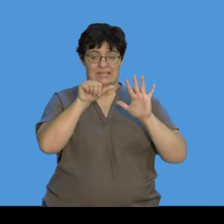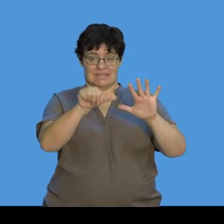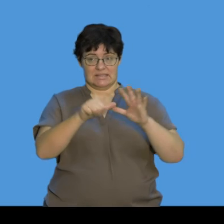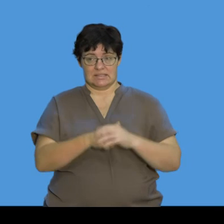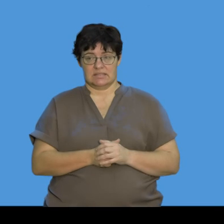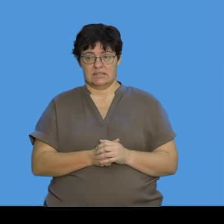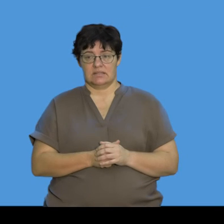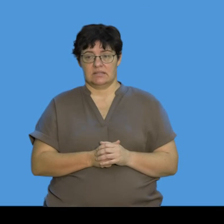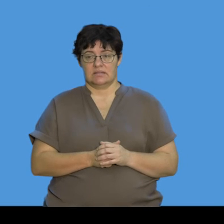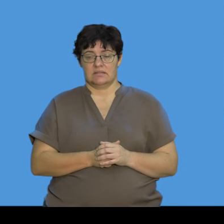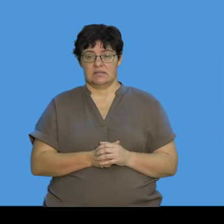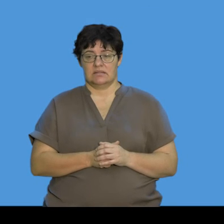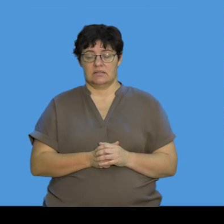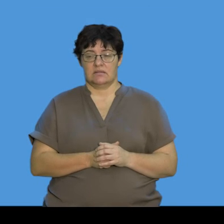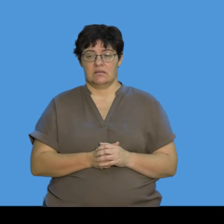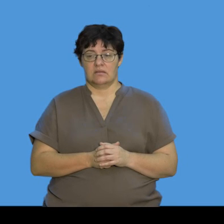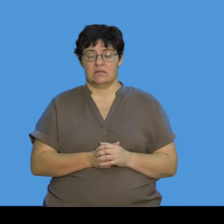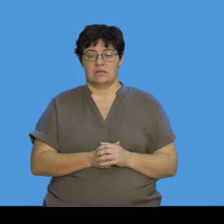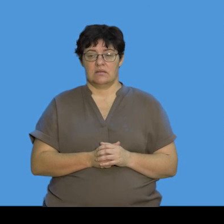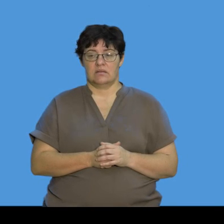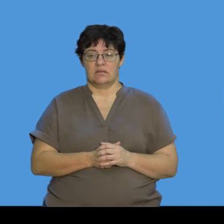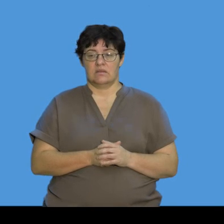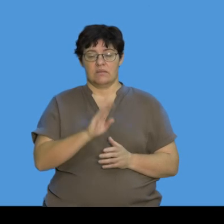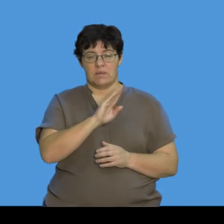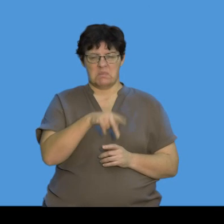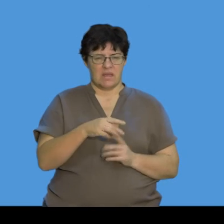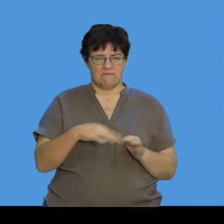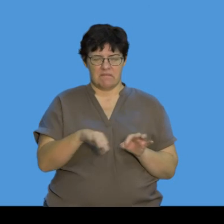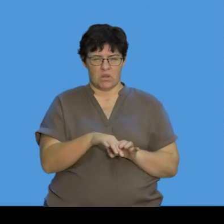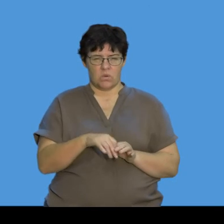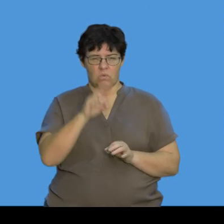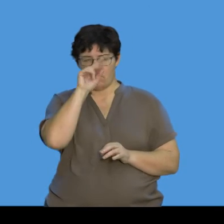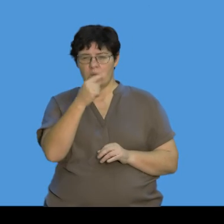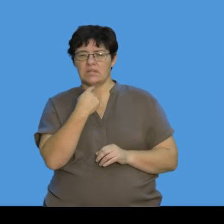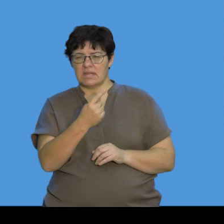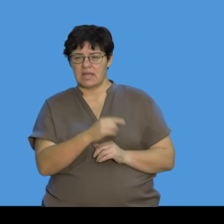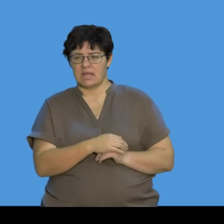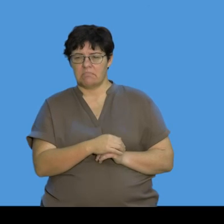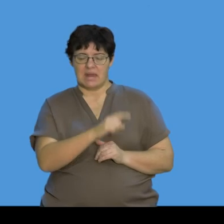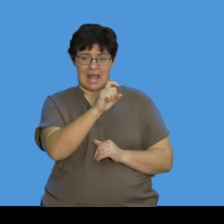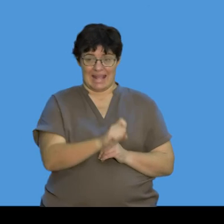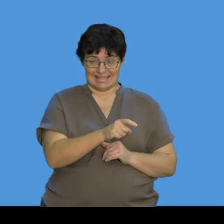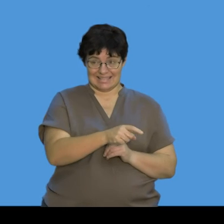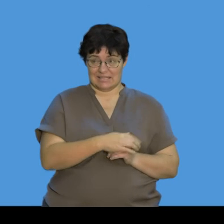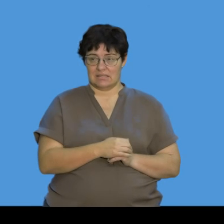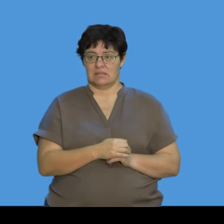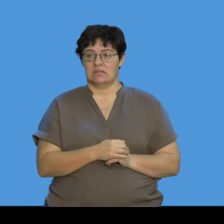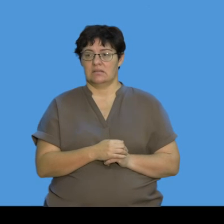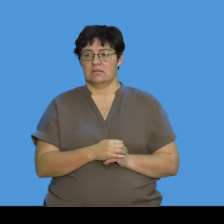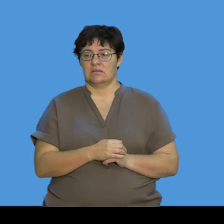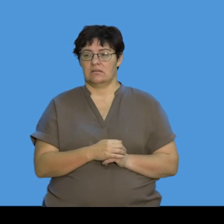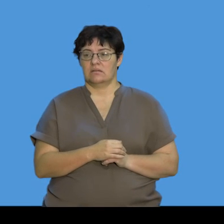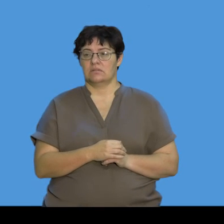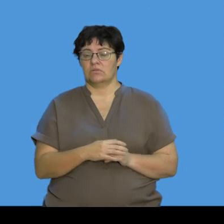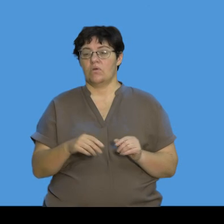6 over the value of BP there is, remember we said let's let it to be X, and this